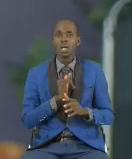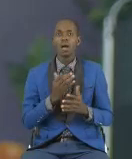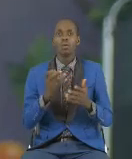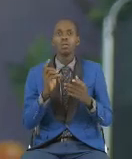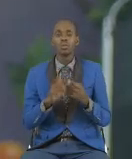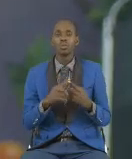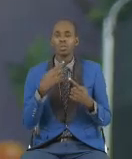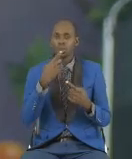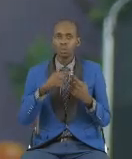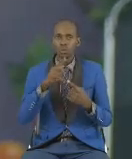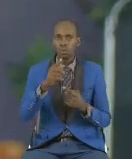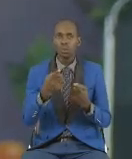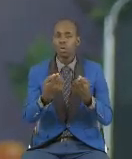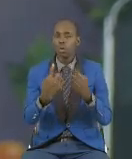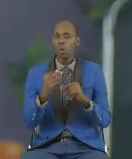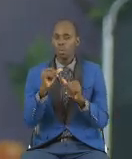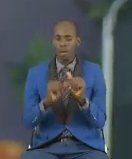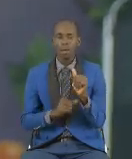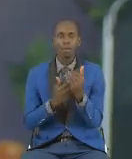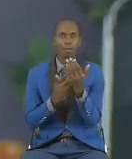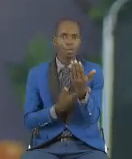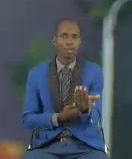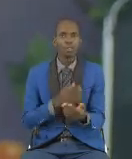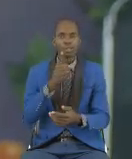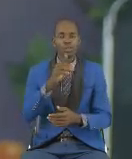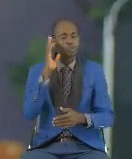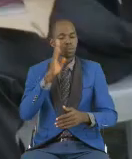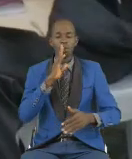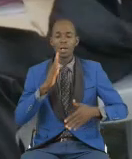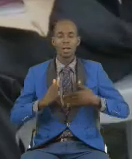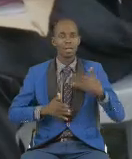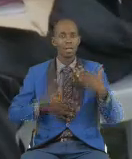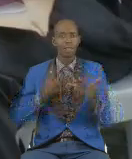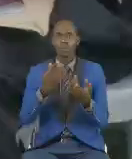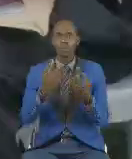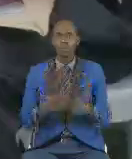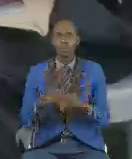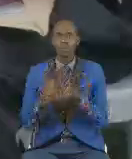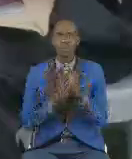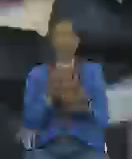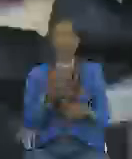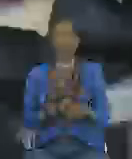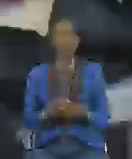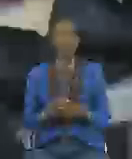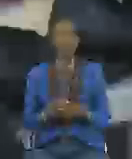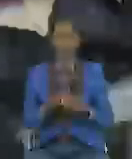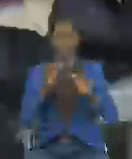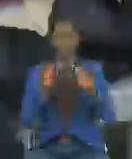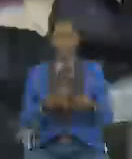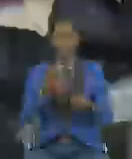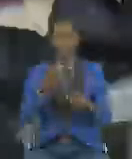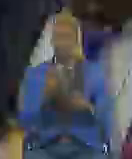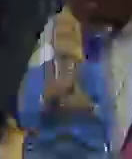come every morning. You will be glad you came. Can I have a good by yells and